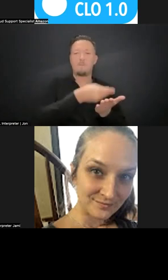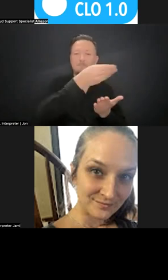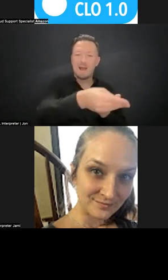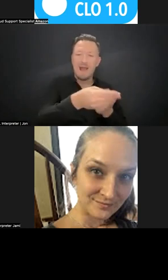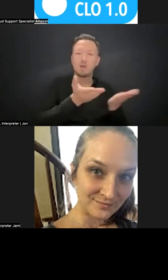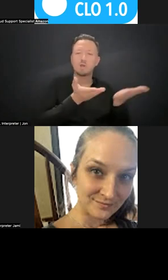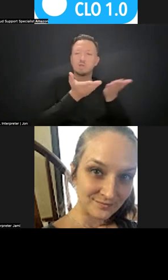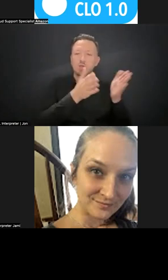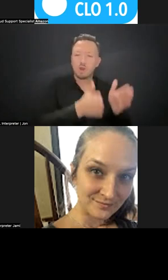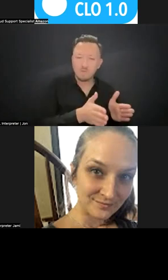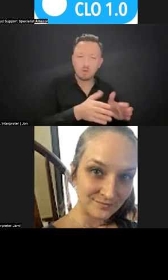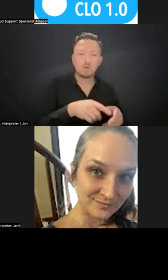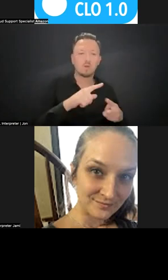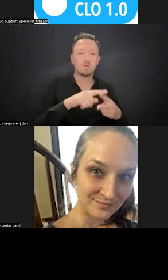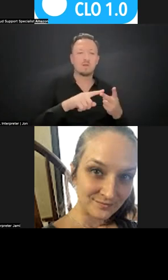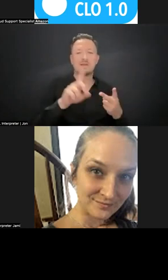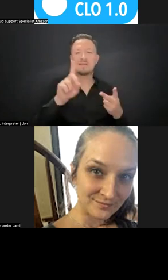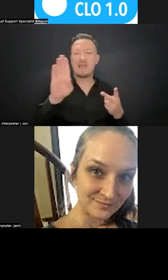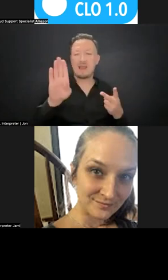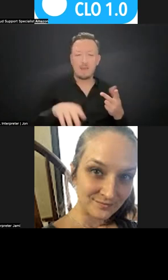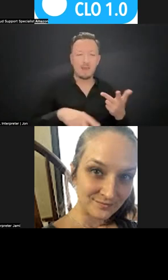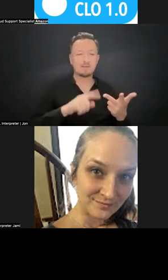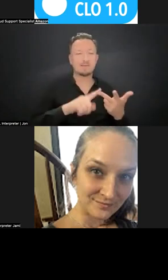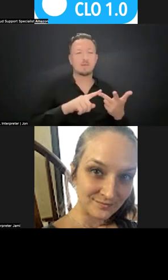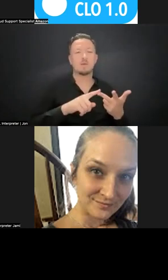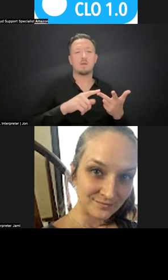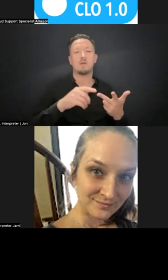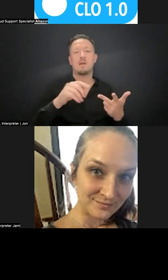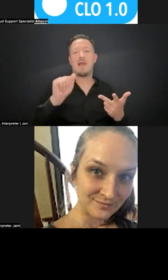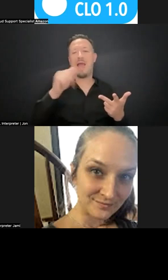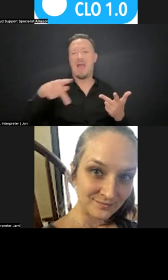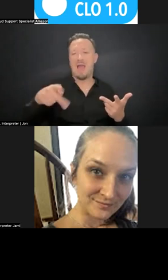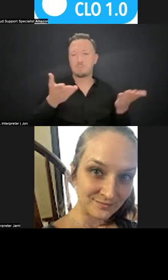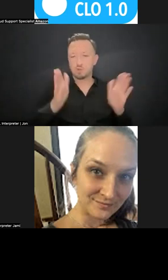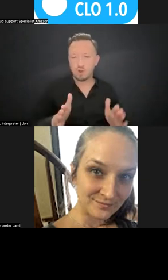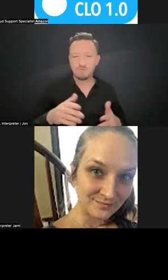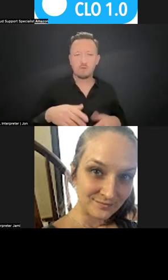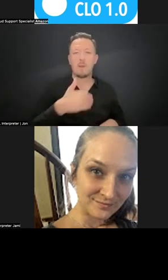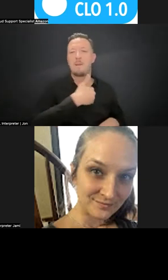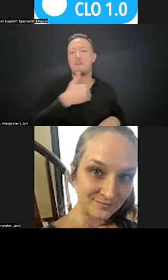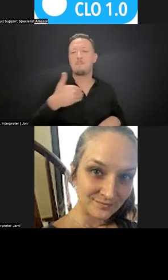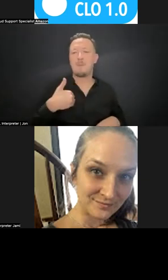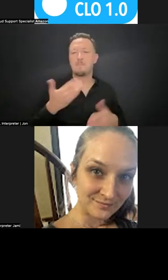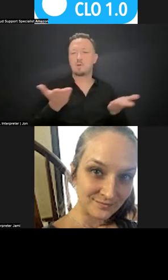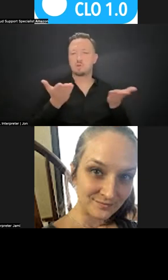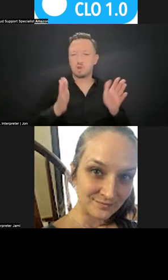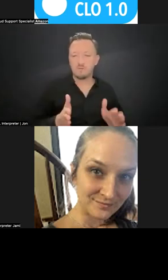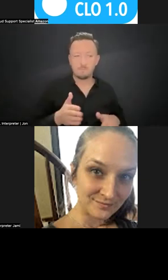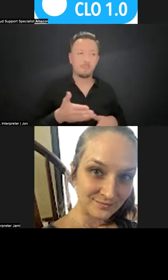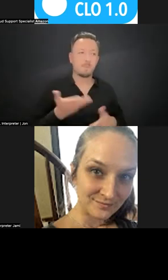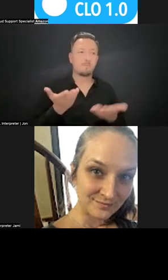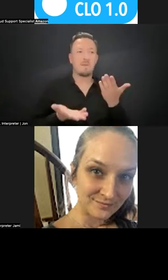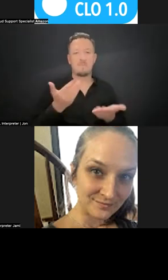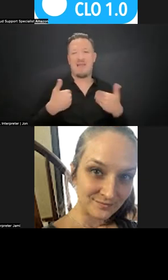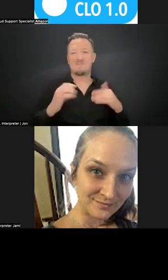databases, application server, member servers, other things. You might even have client